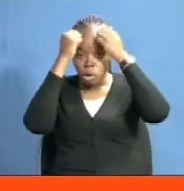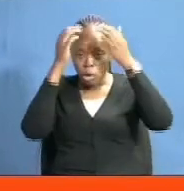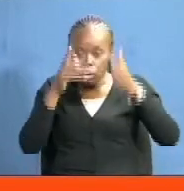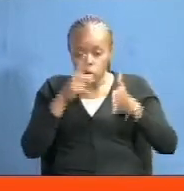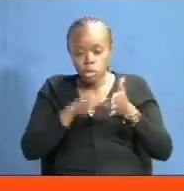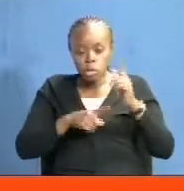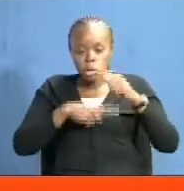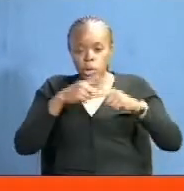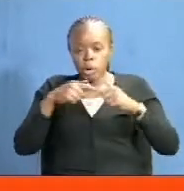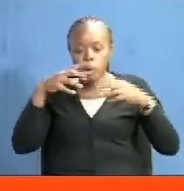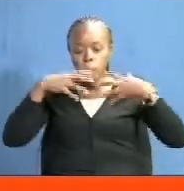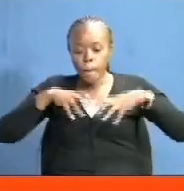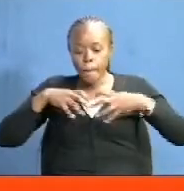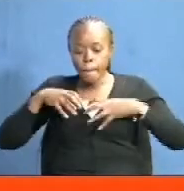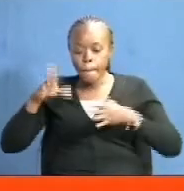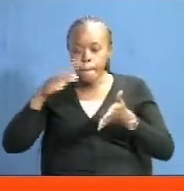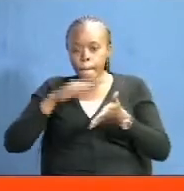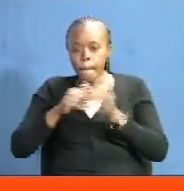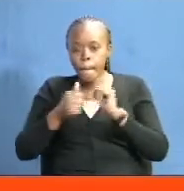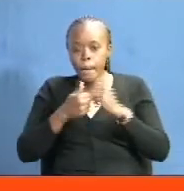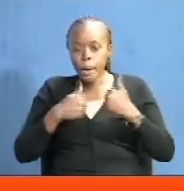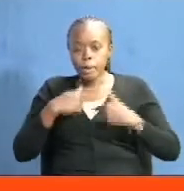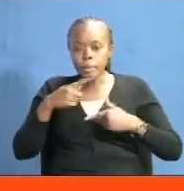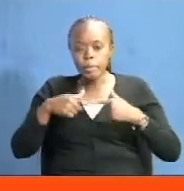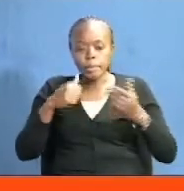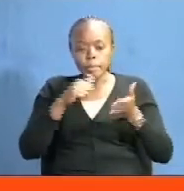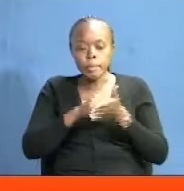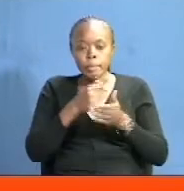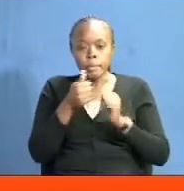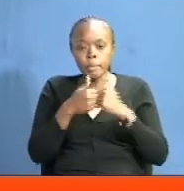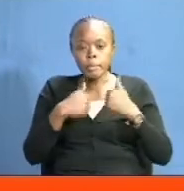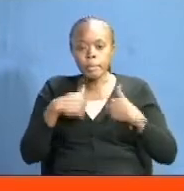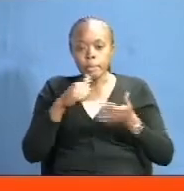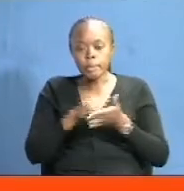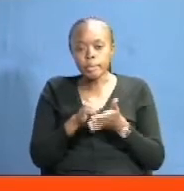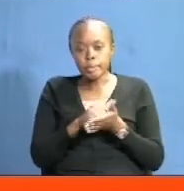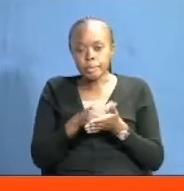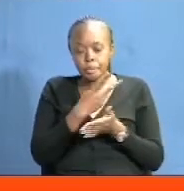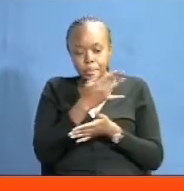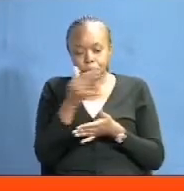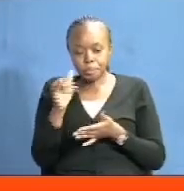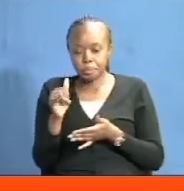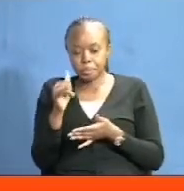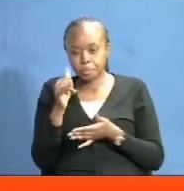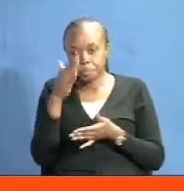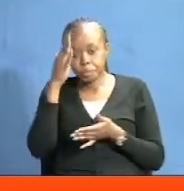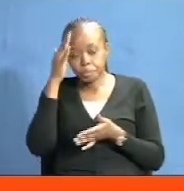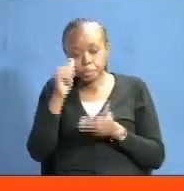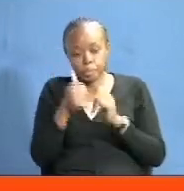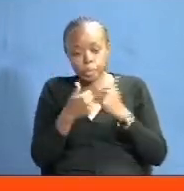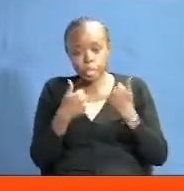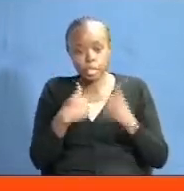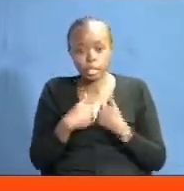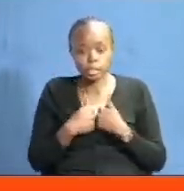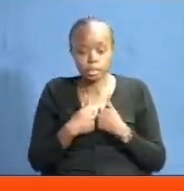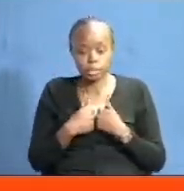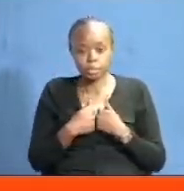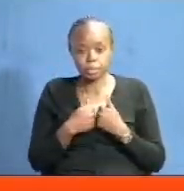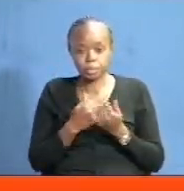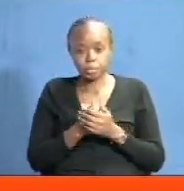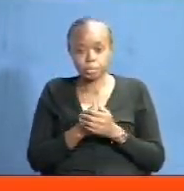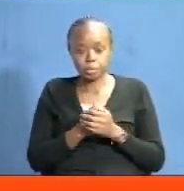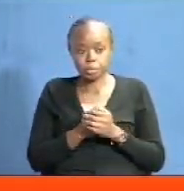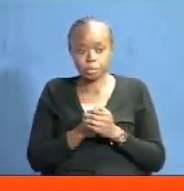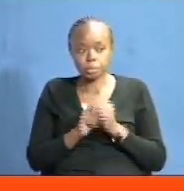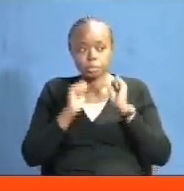be done so that, they gain that position, they get that momentum that the initial students had? Yes, you've